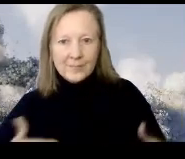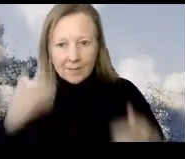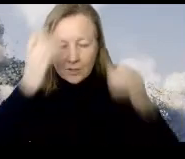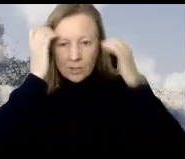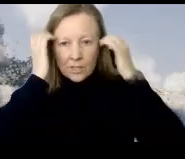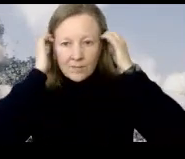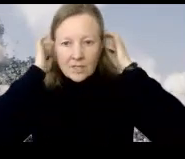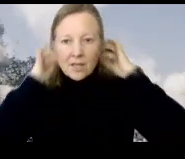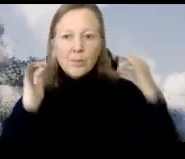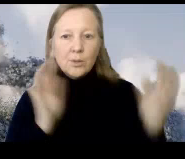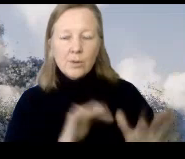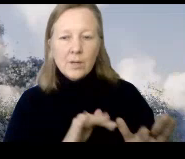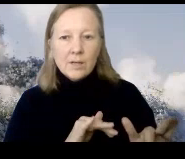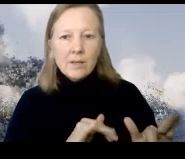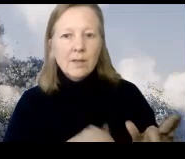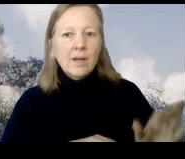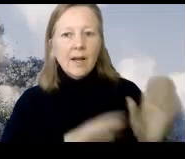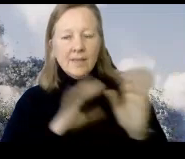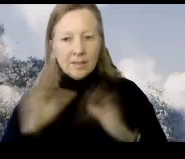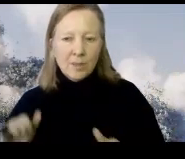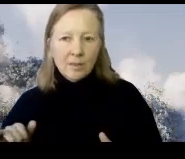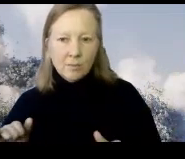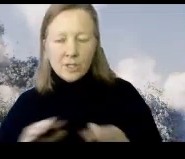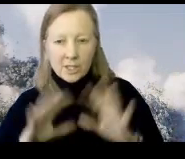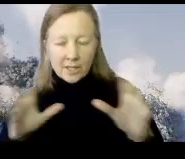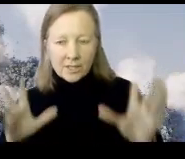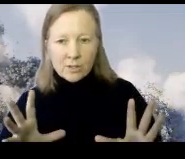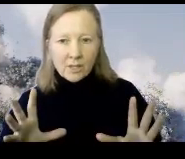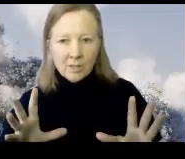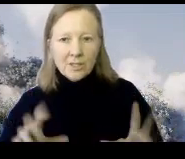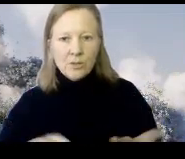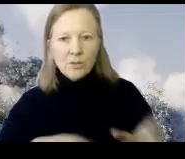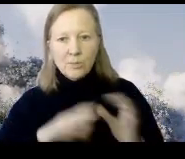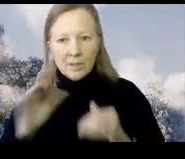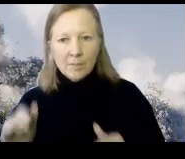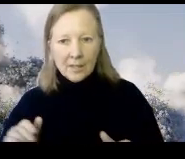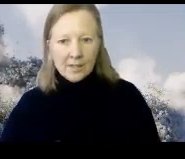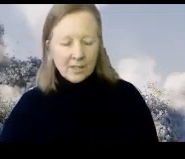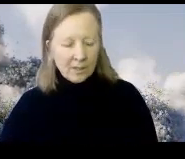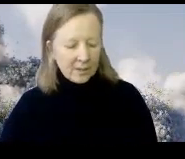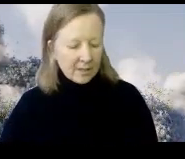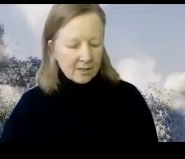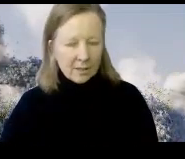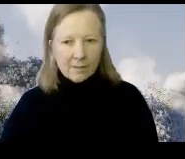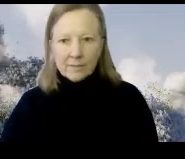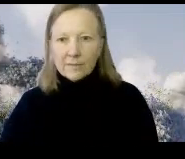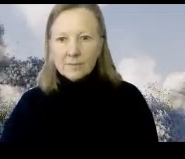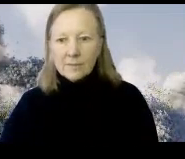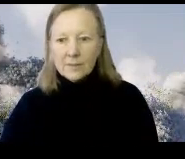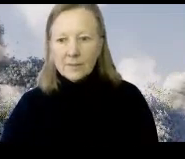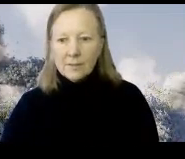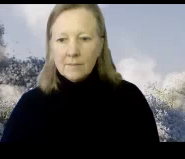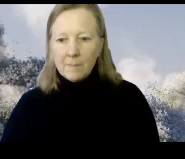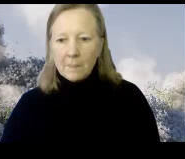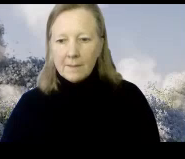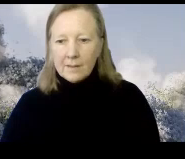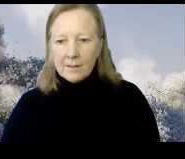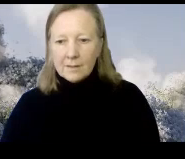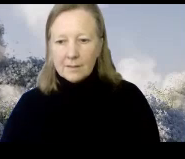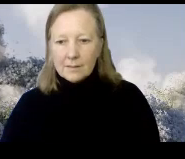time. Yeah. So you just have to sign up with Olga and then pick once she has your documents, you can pick the Monday that you would like to start.